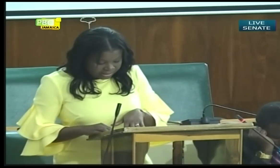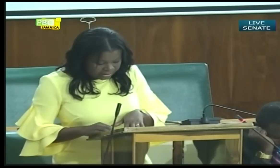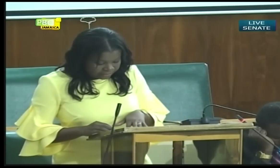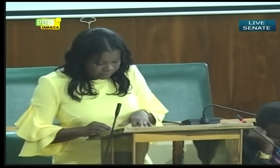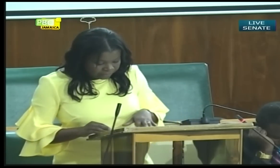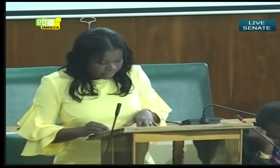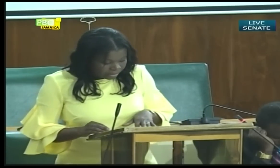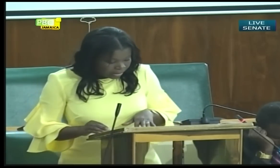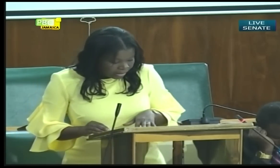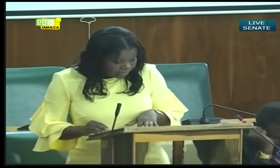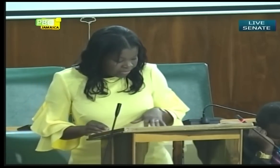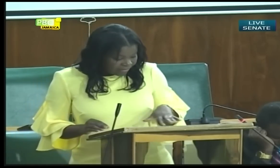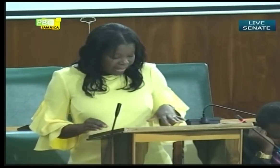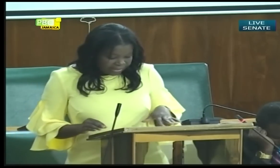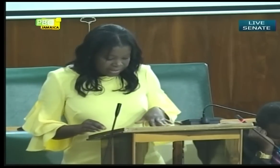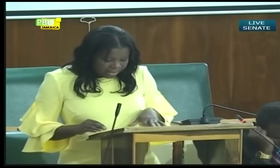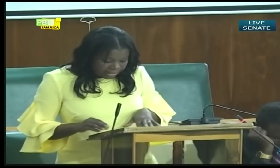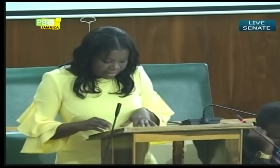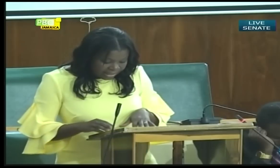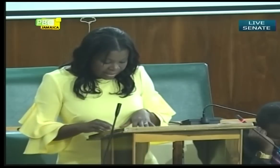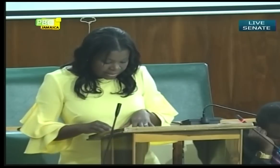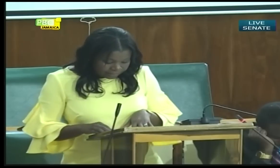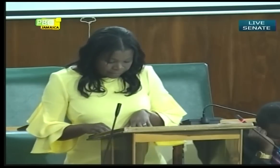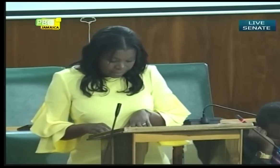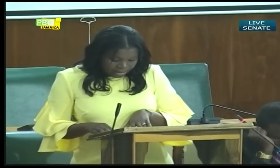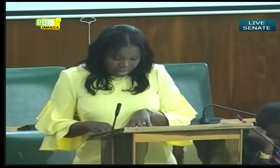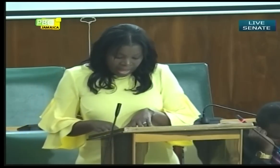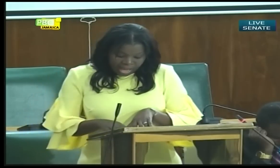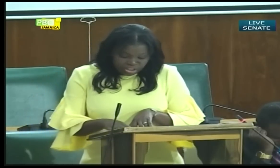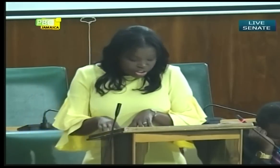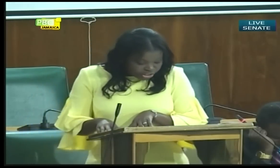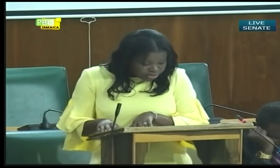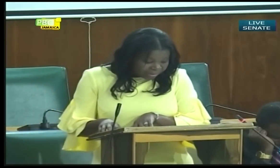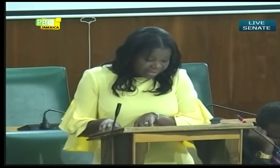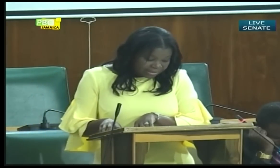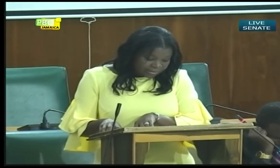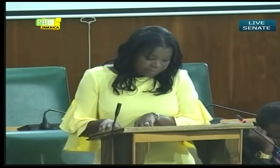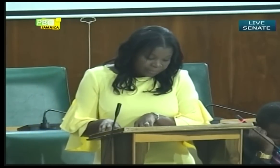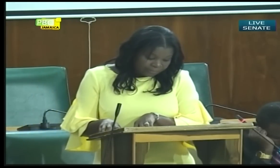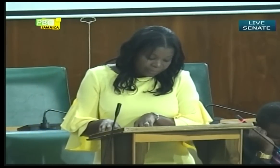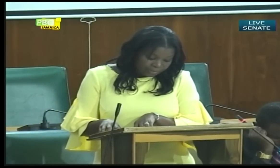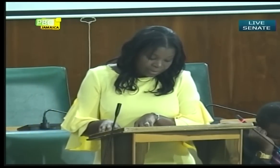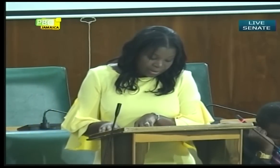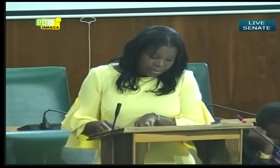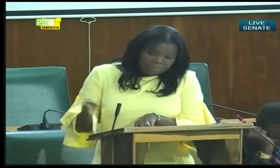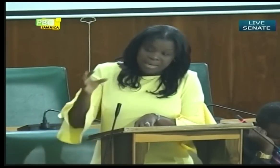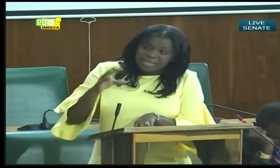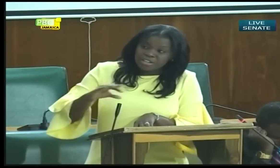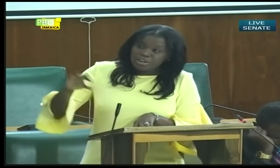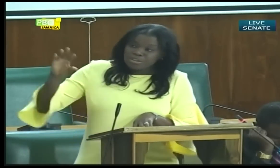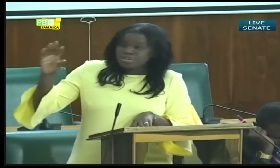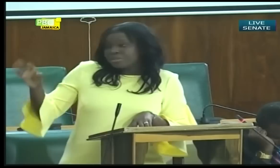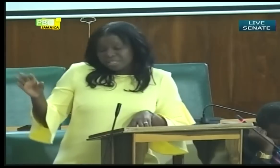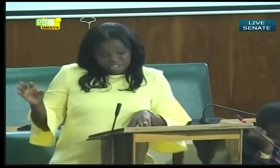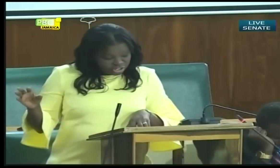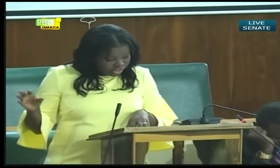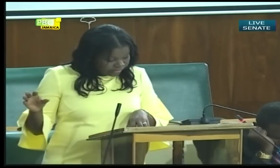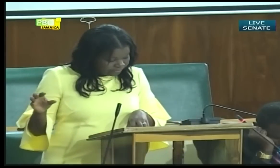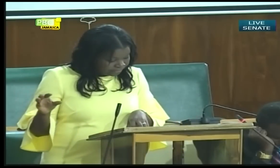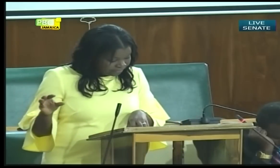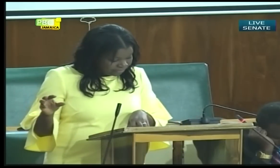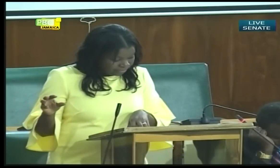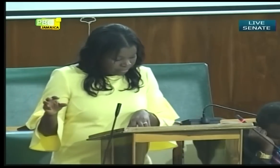6, it provides that a judgment made in another